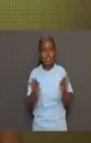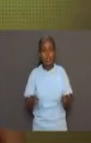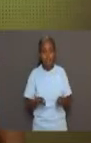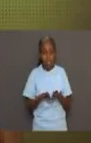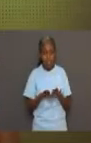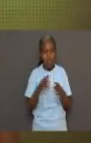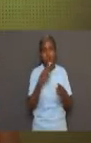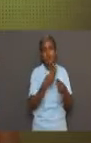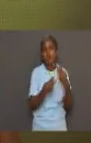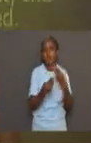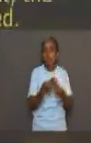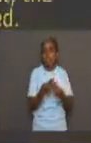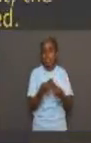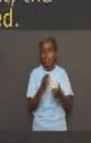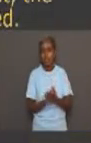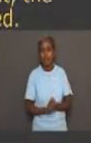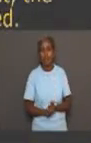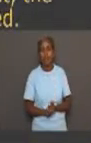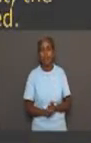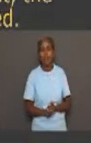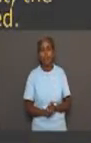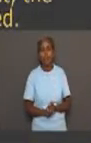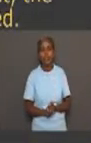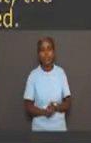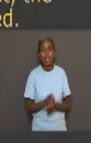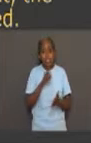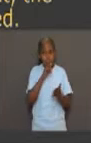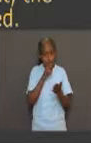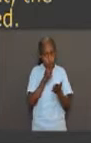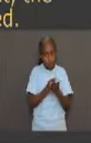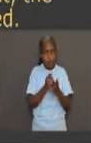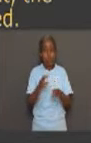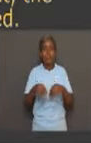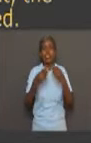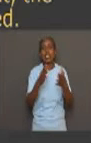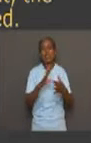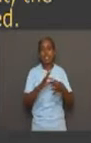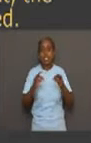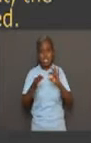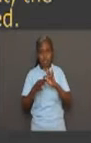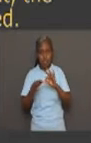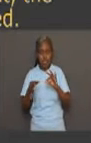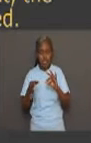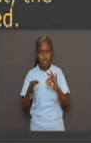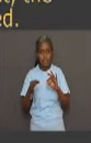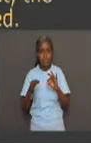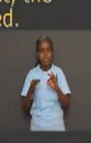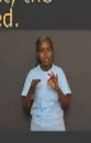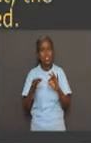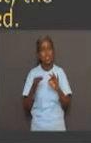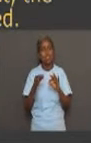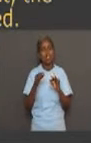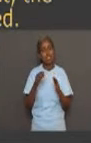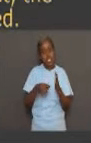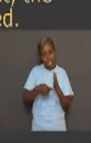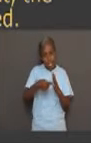of mathematics. The proof of a given statement is